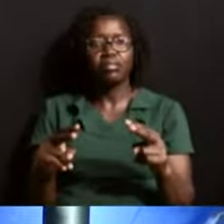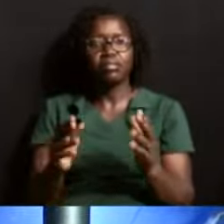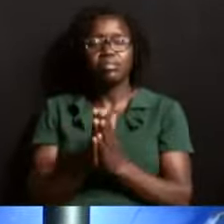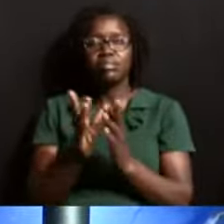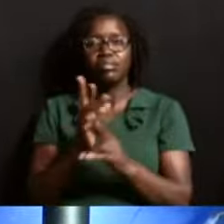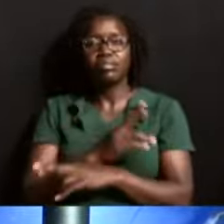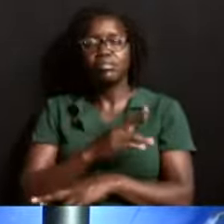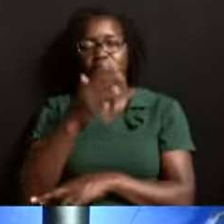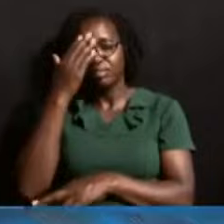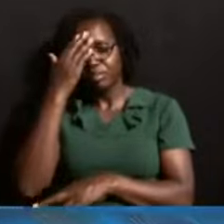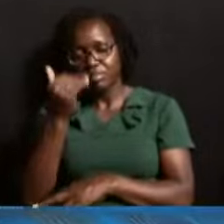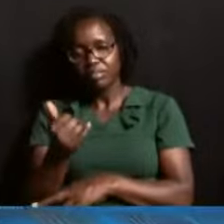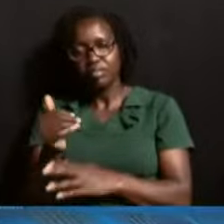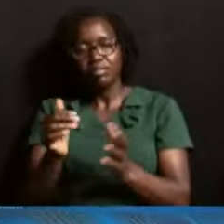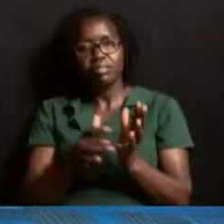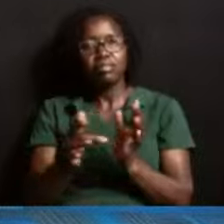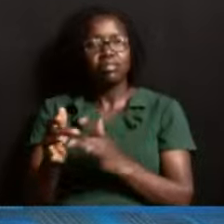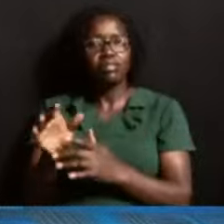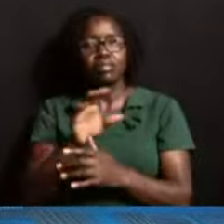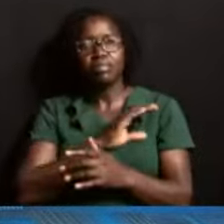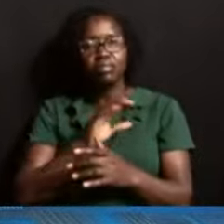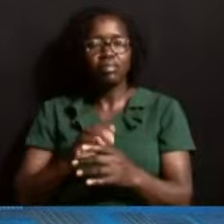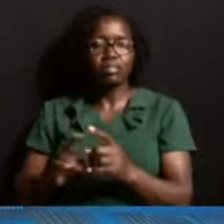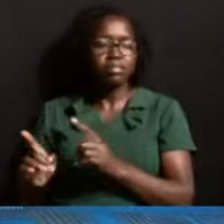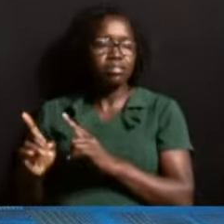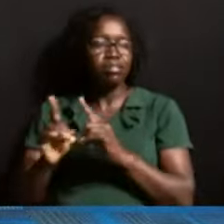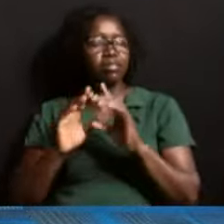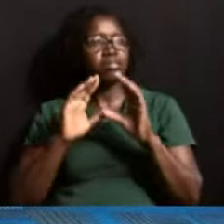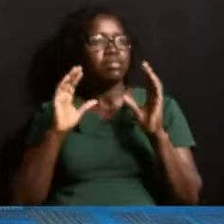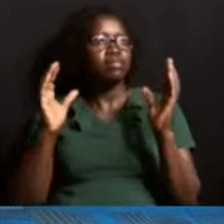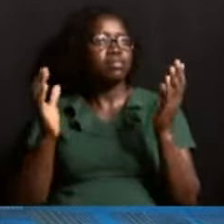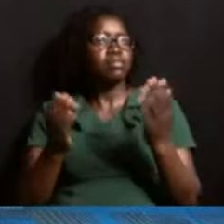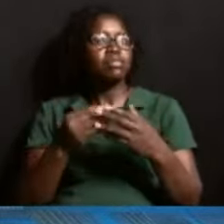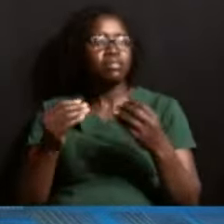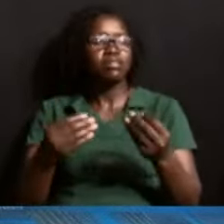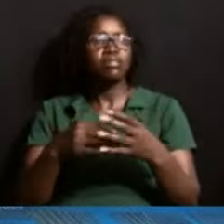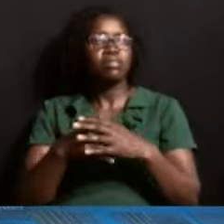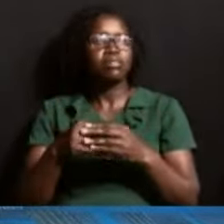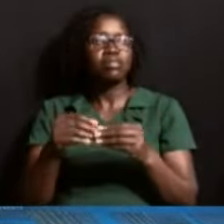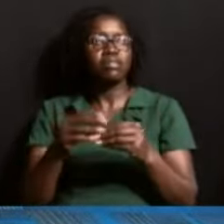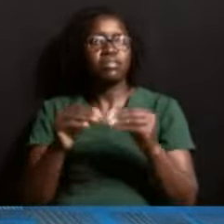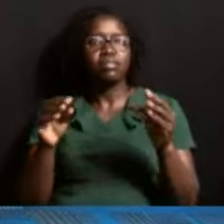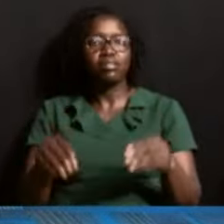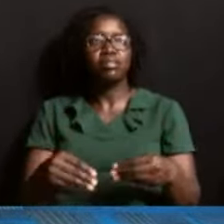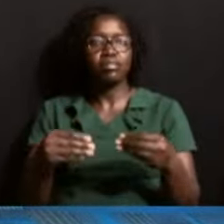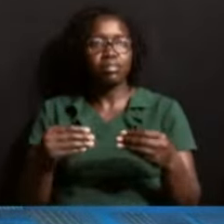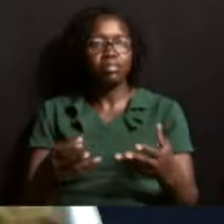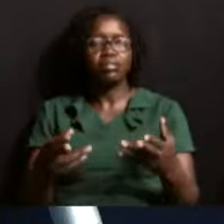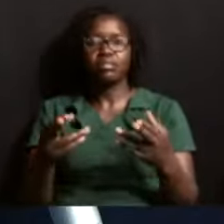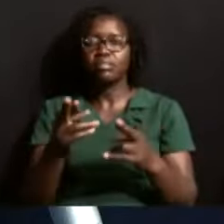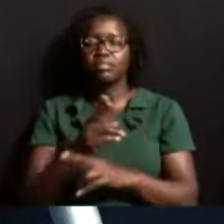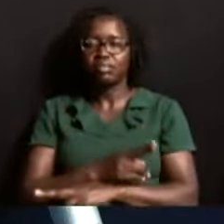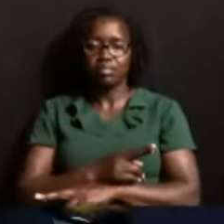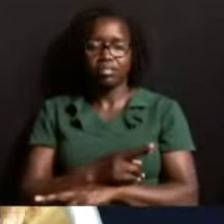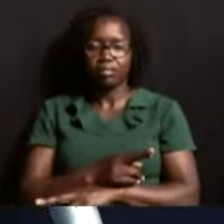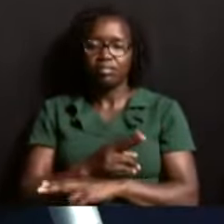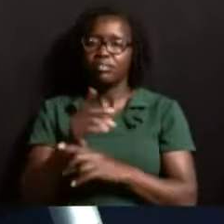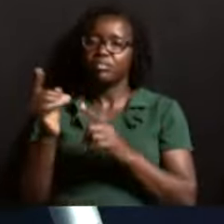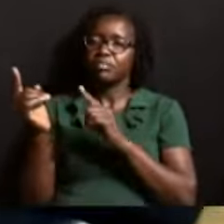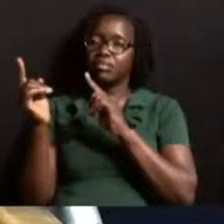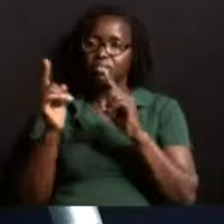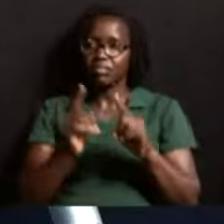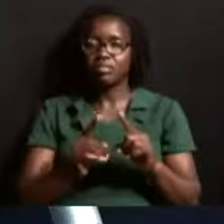because Jesus Christ came into this world to offer solace, to offer rest. He came into